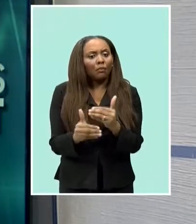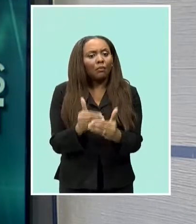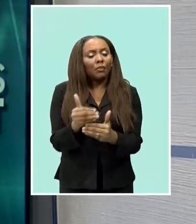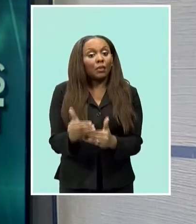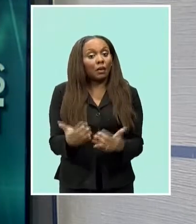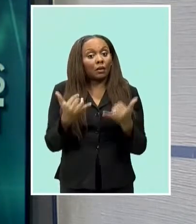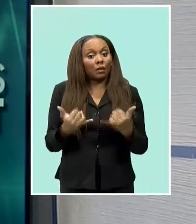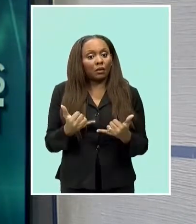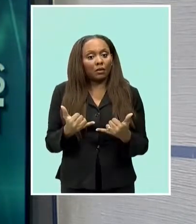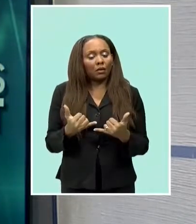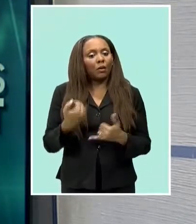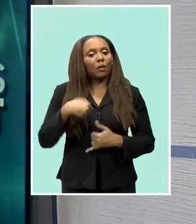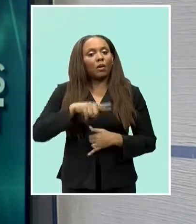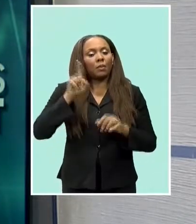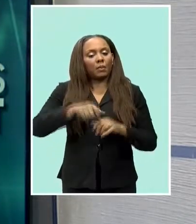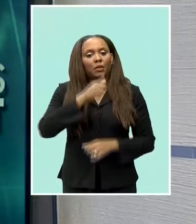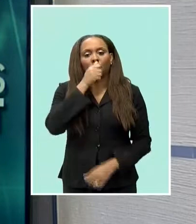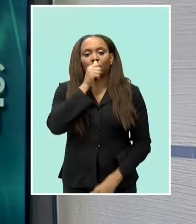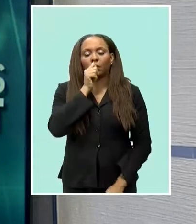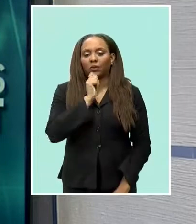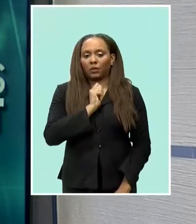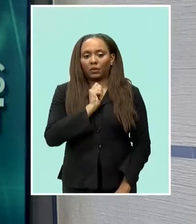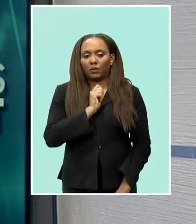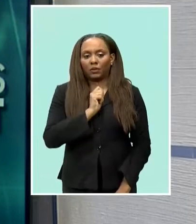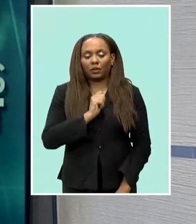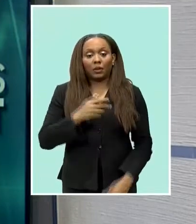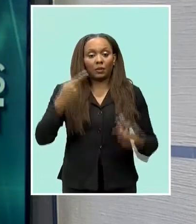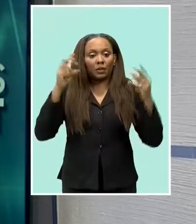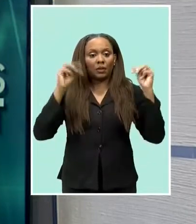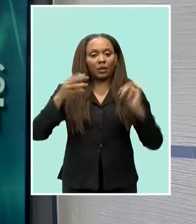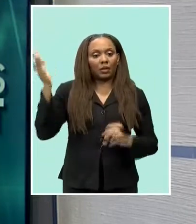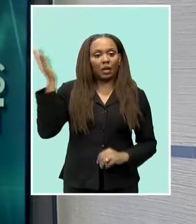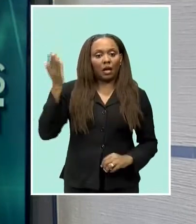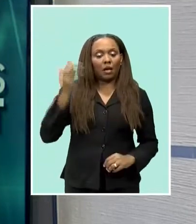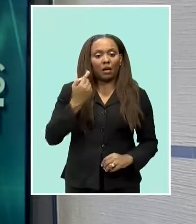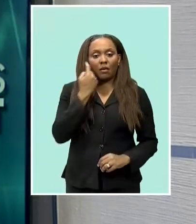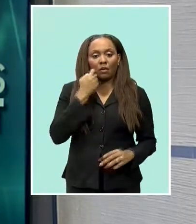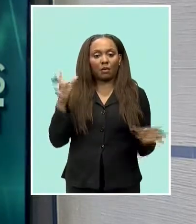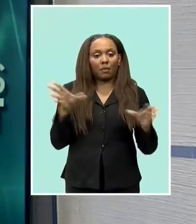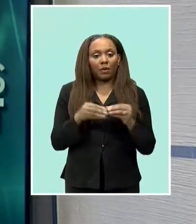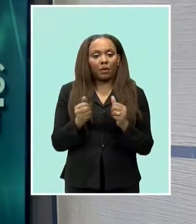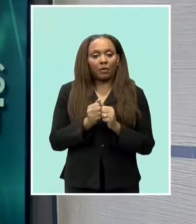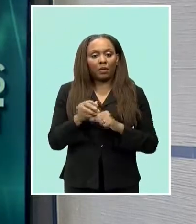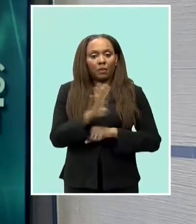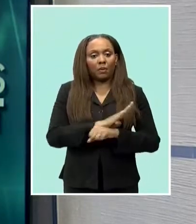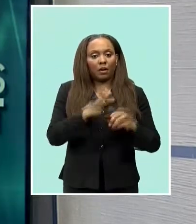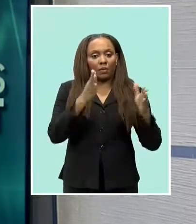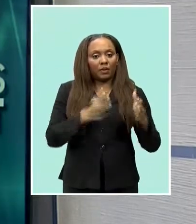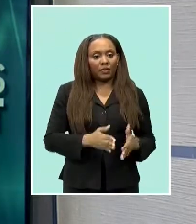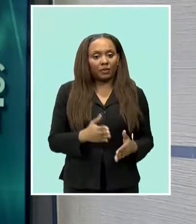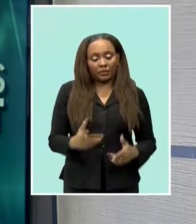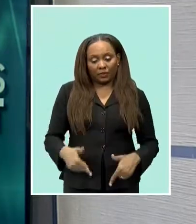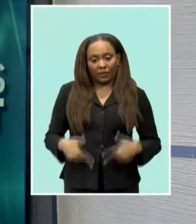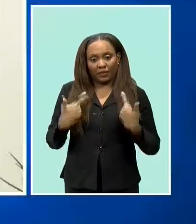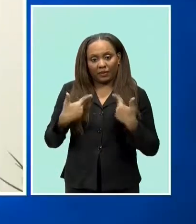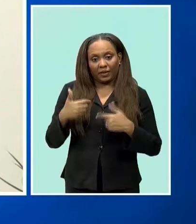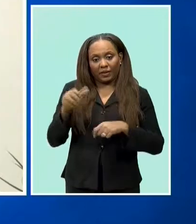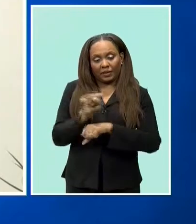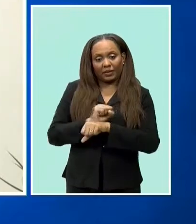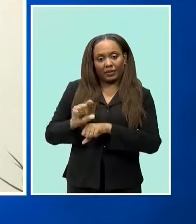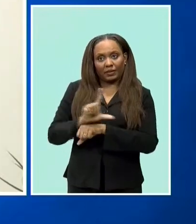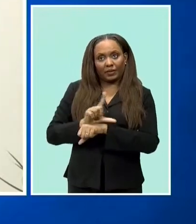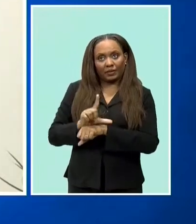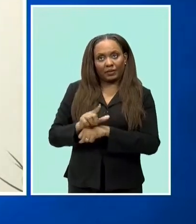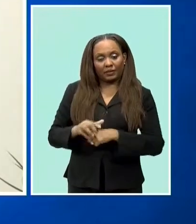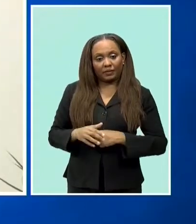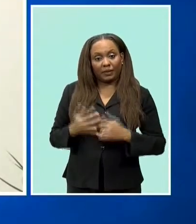says Barbadians must stay the course. She was speaking at a recent town hall meeting with Barbadians living in St. Lucia. We have